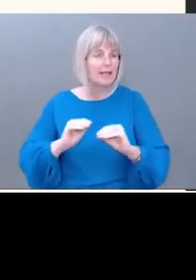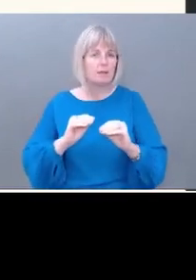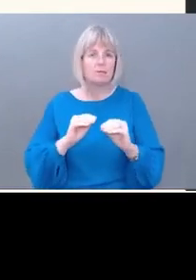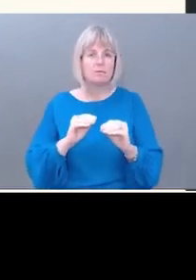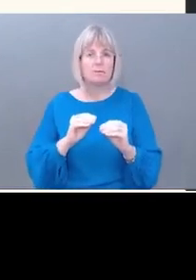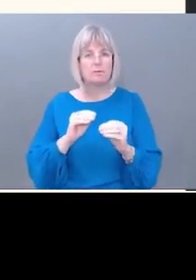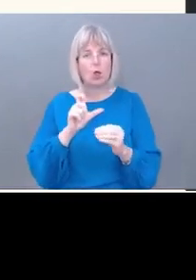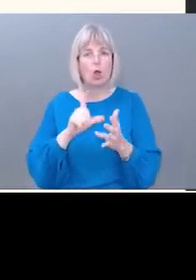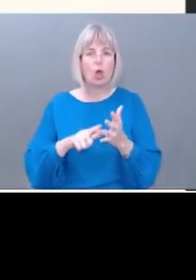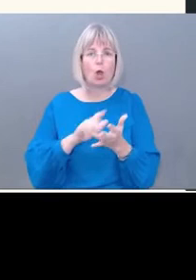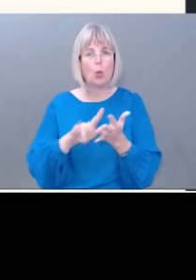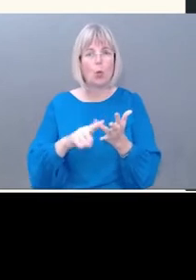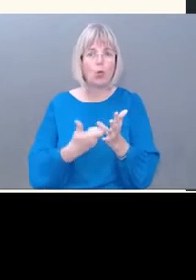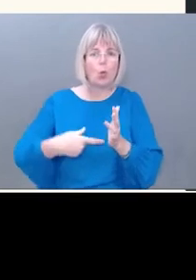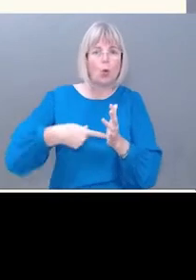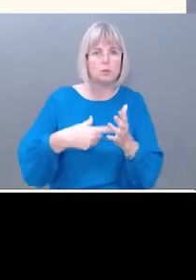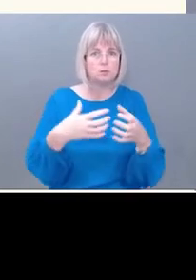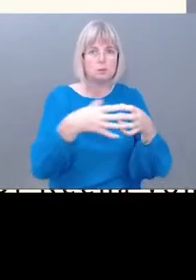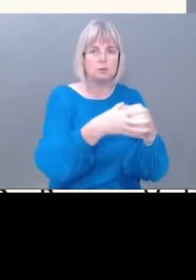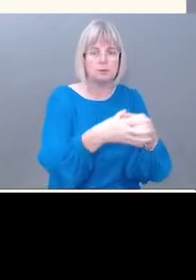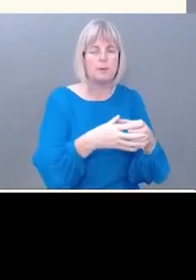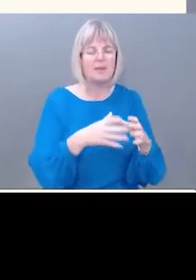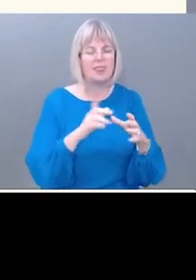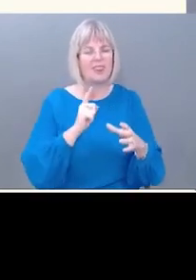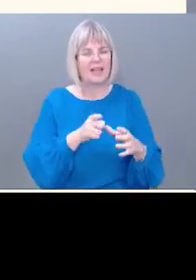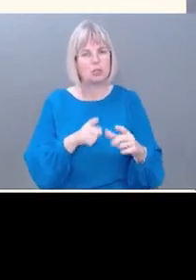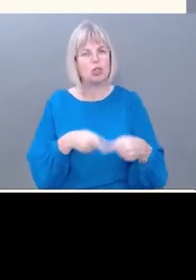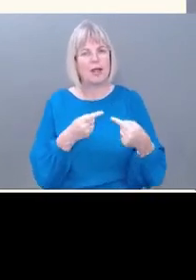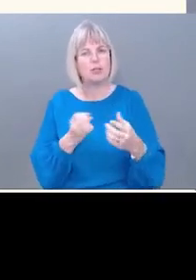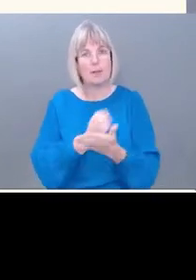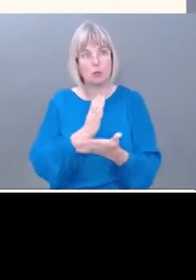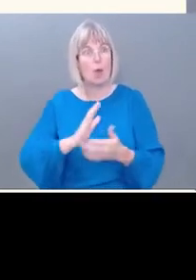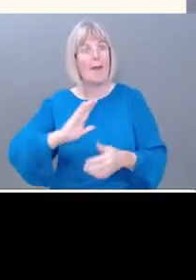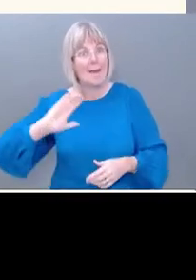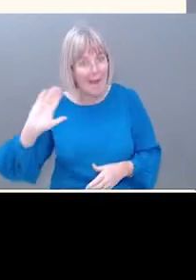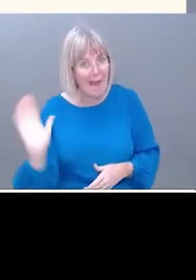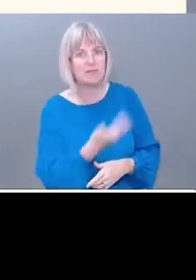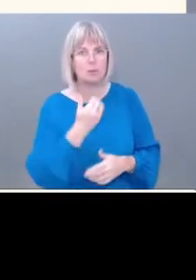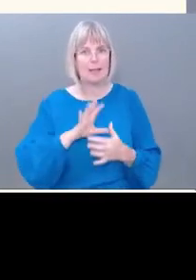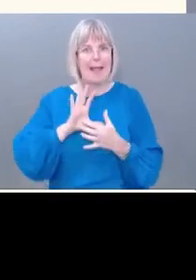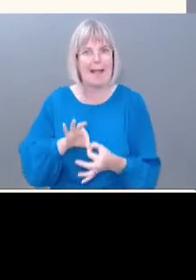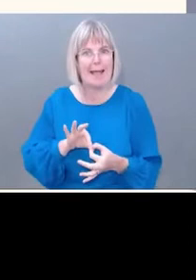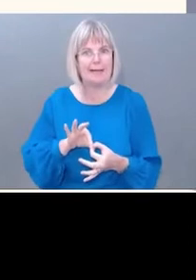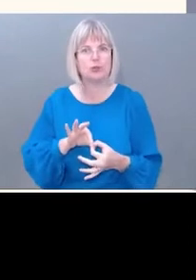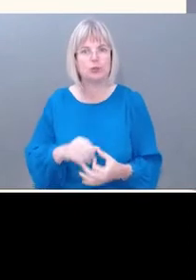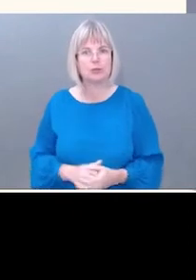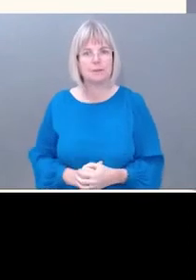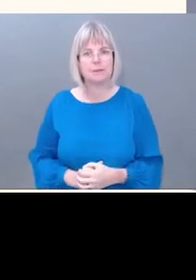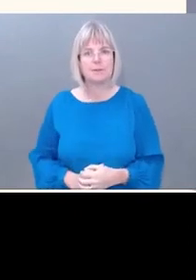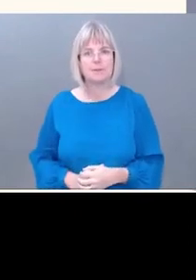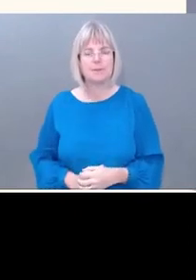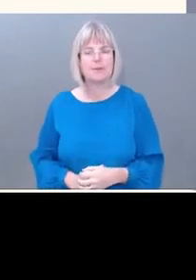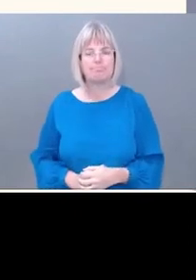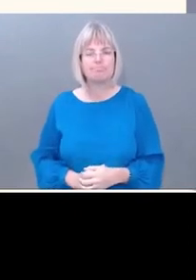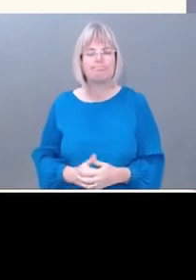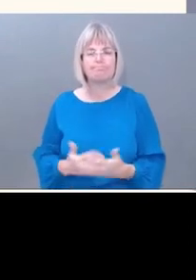real challenge, making sure everybody's engaged in the work. Just being aware that not everybody may feel comfortable talking about